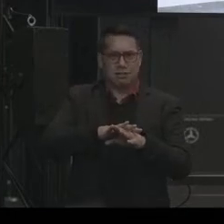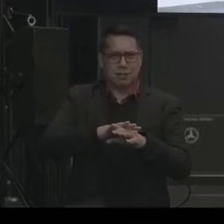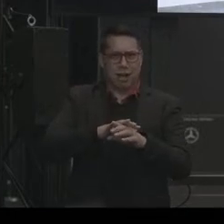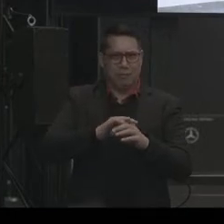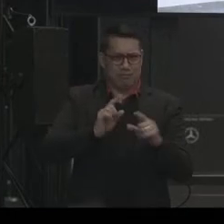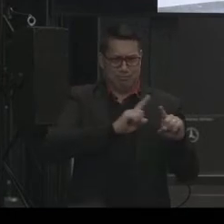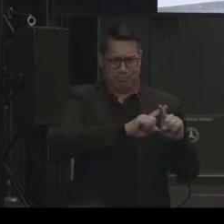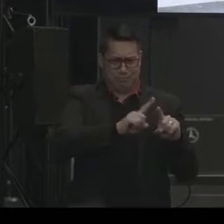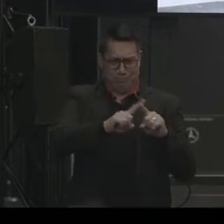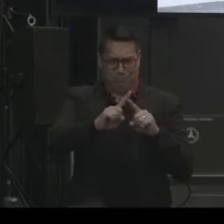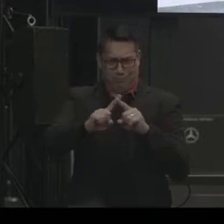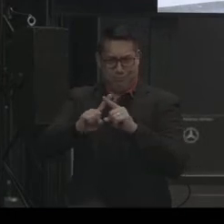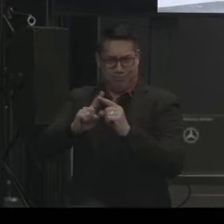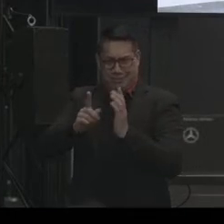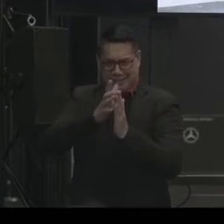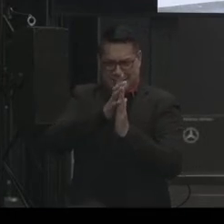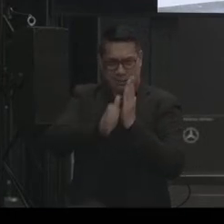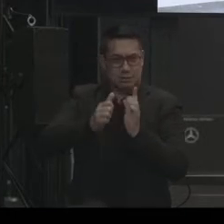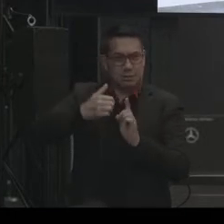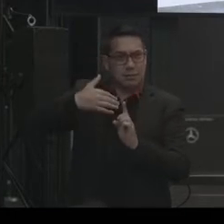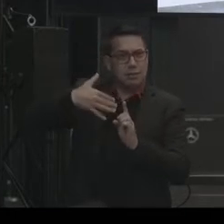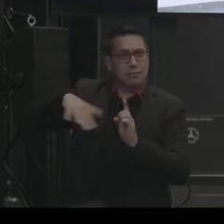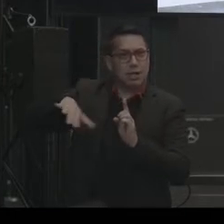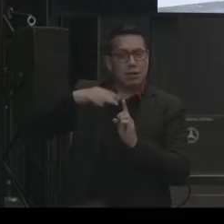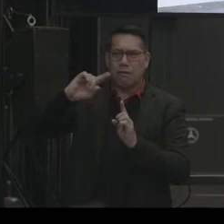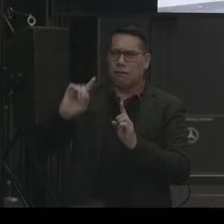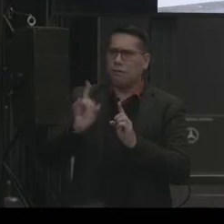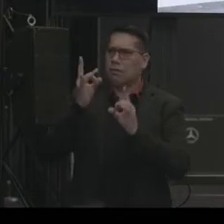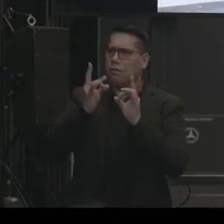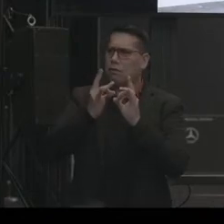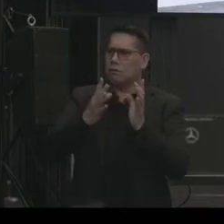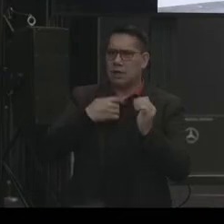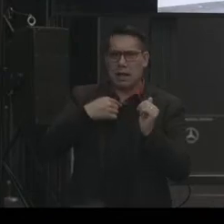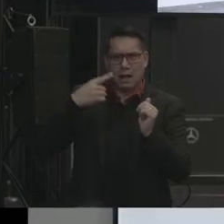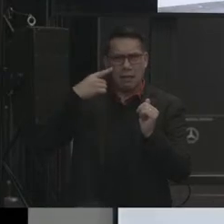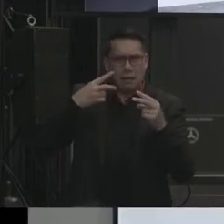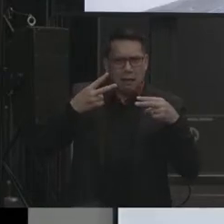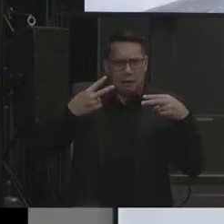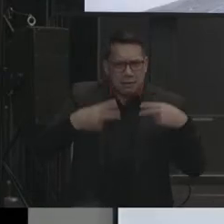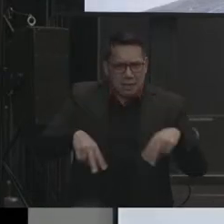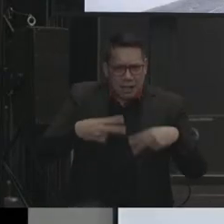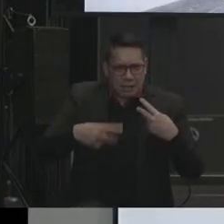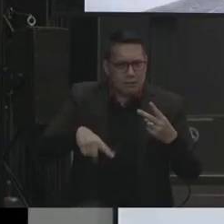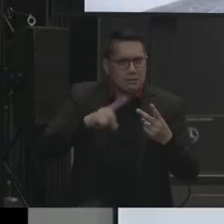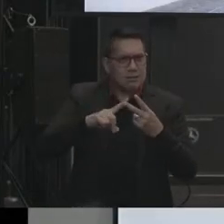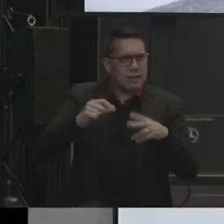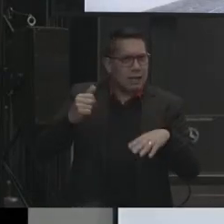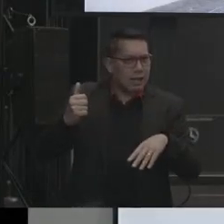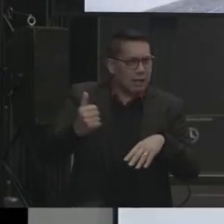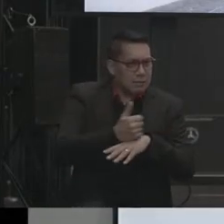multi-talented, multi-skilled background, starting as, I guess, in dance and acting,